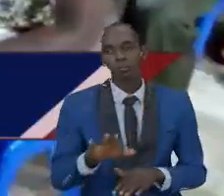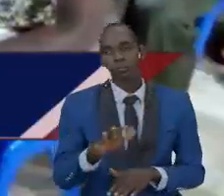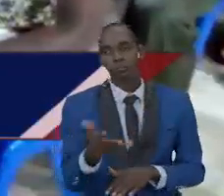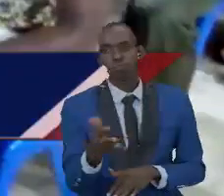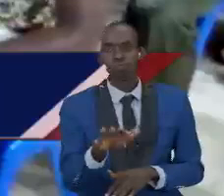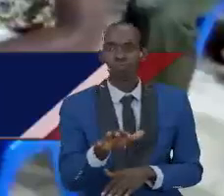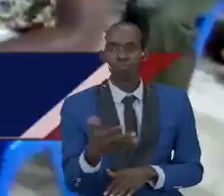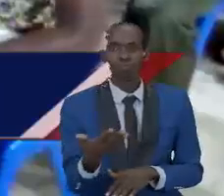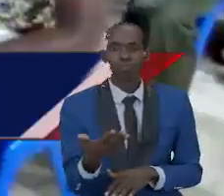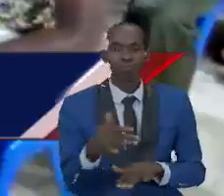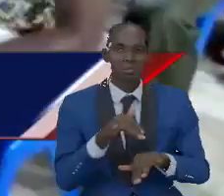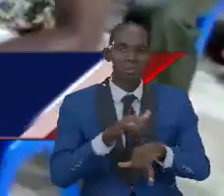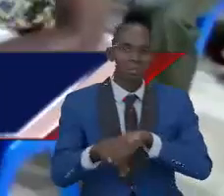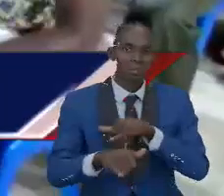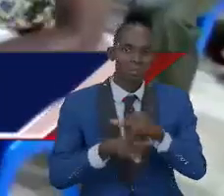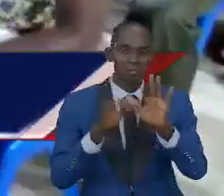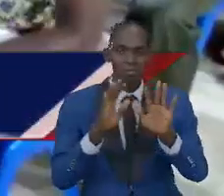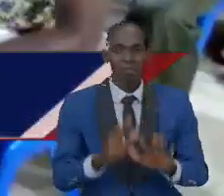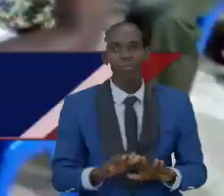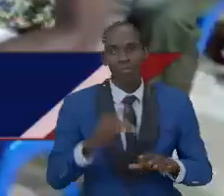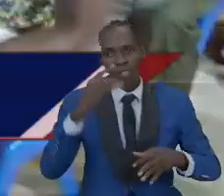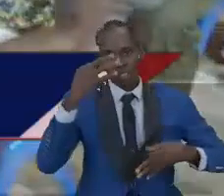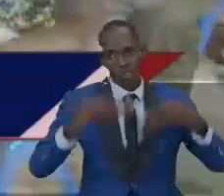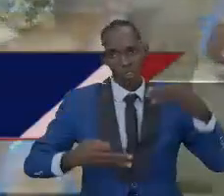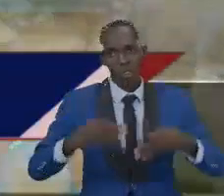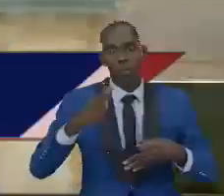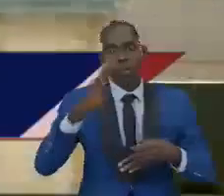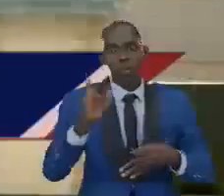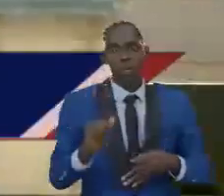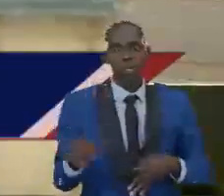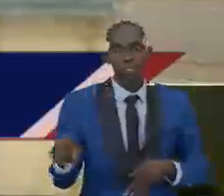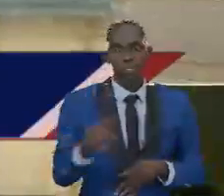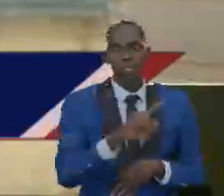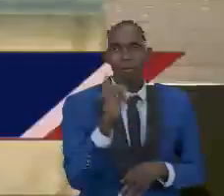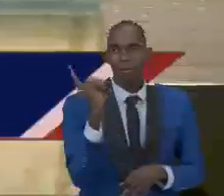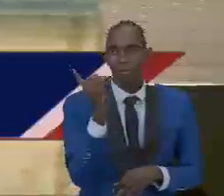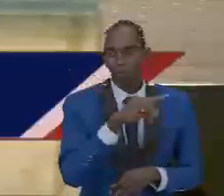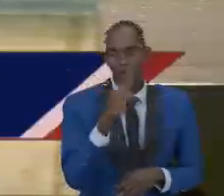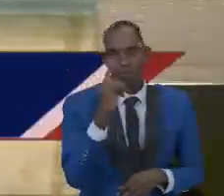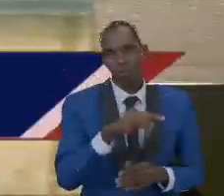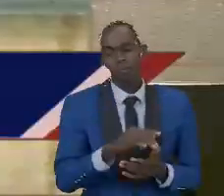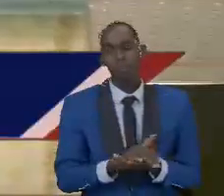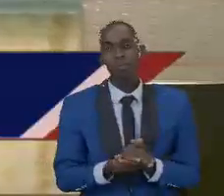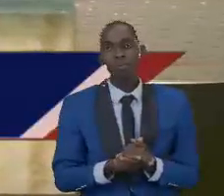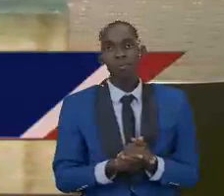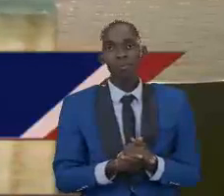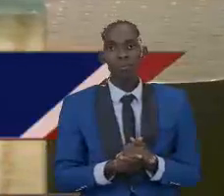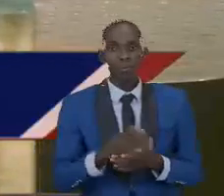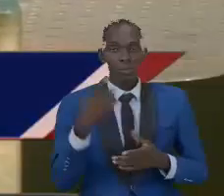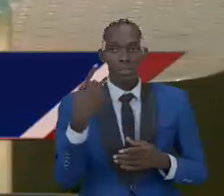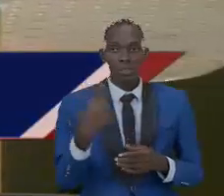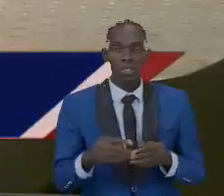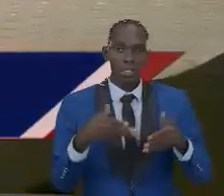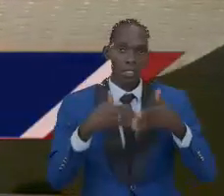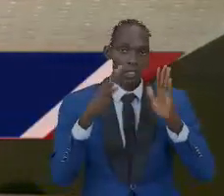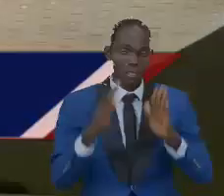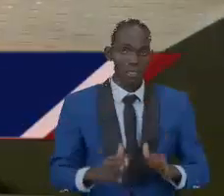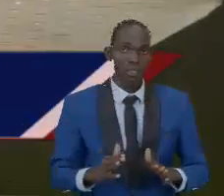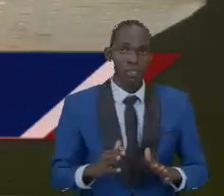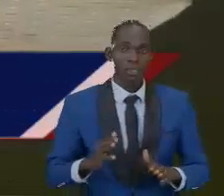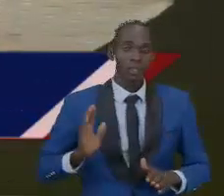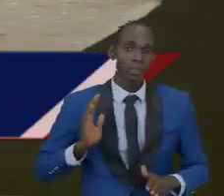by for their falsehood the preachers the soul winners the leaders